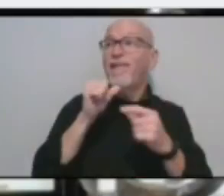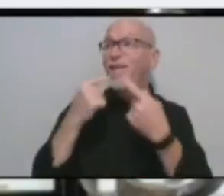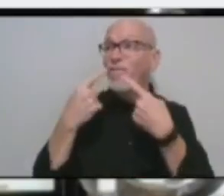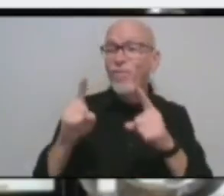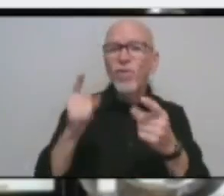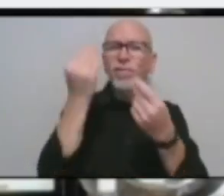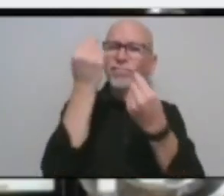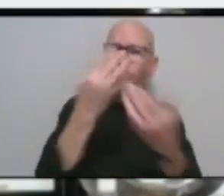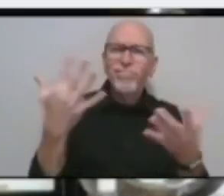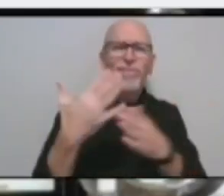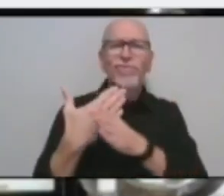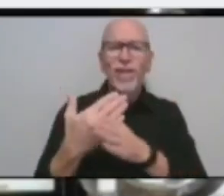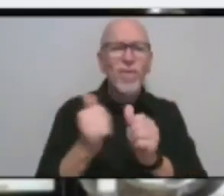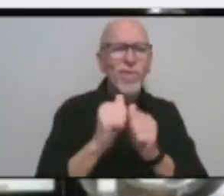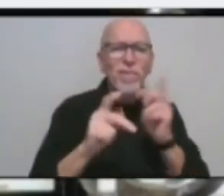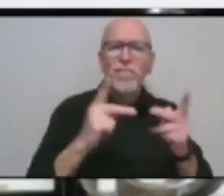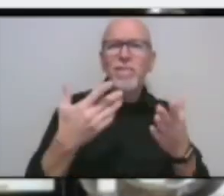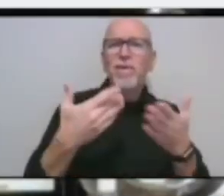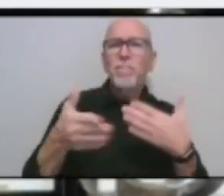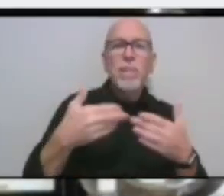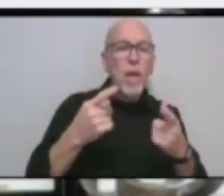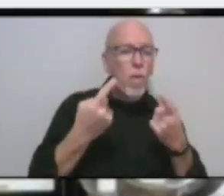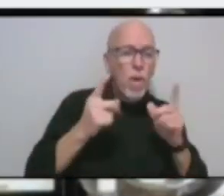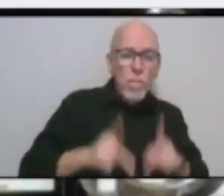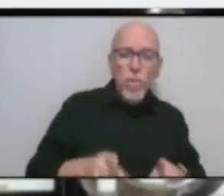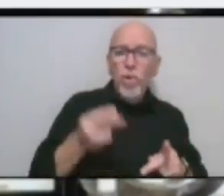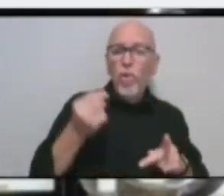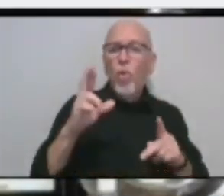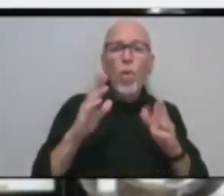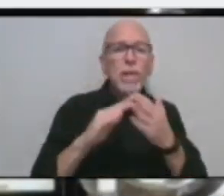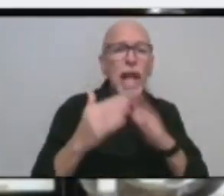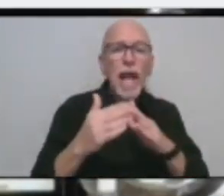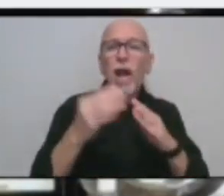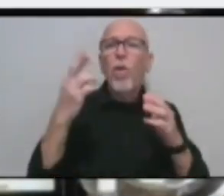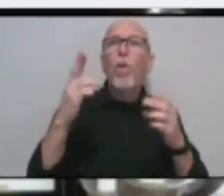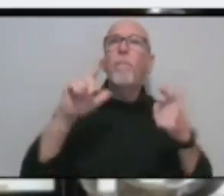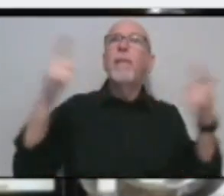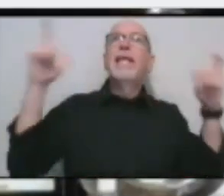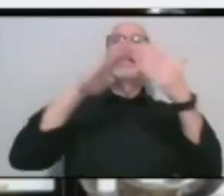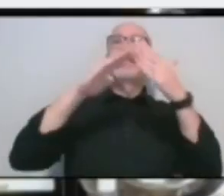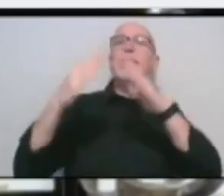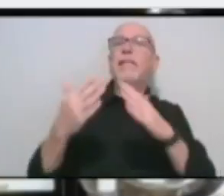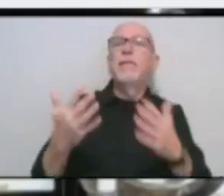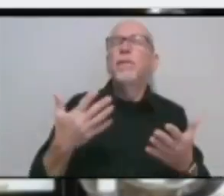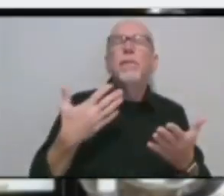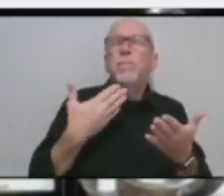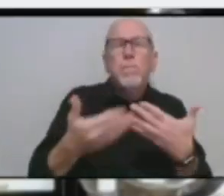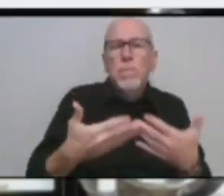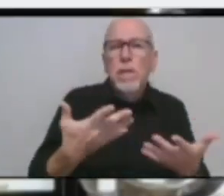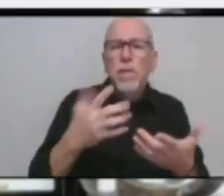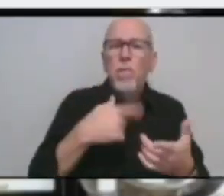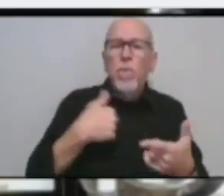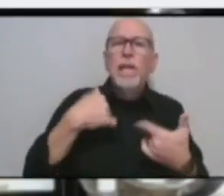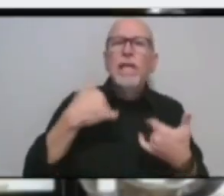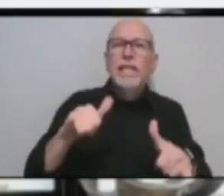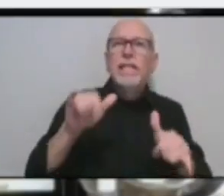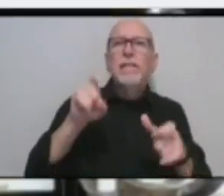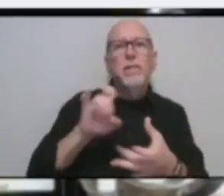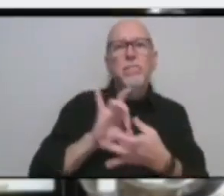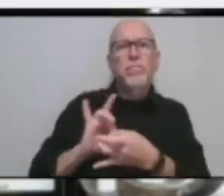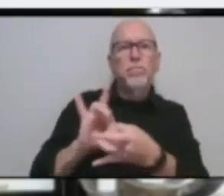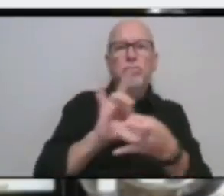a small town or a big city. So look for more of that type of partnership. And with